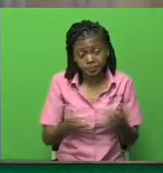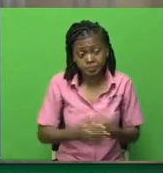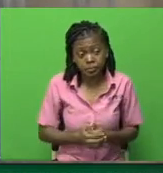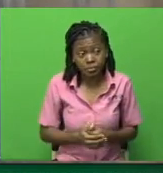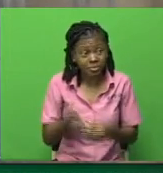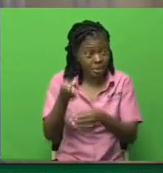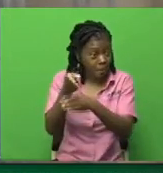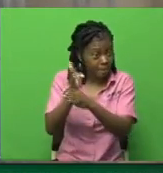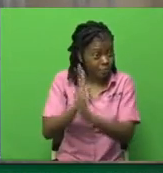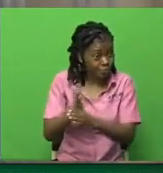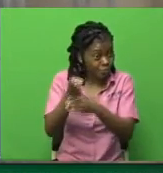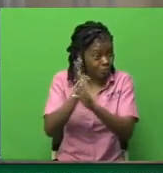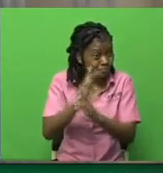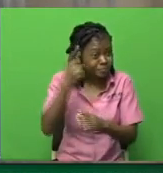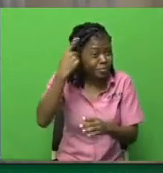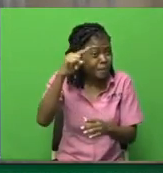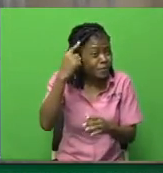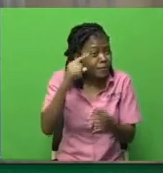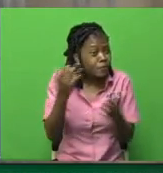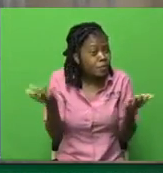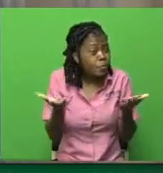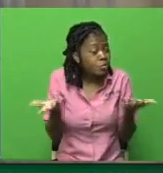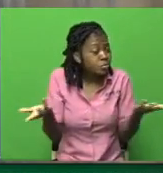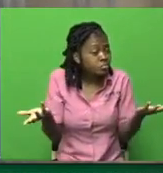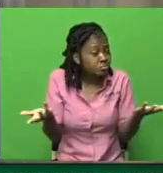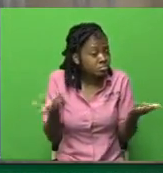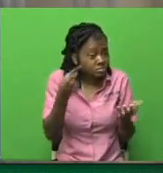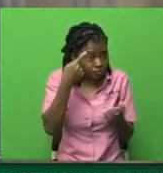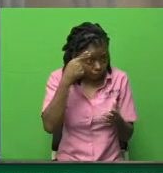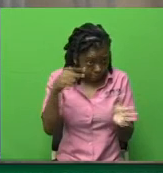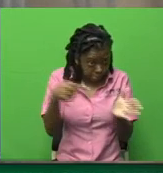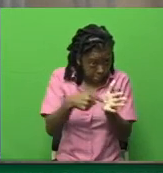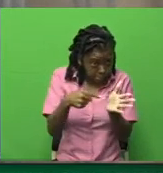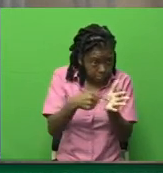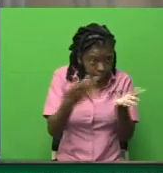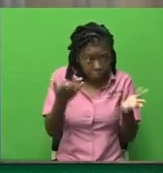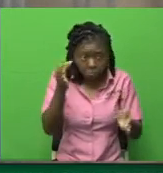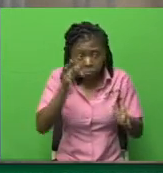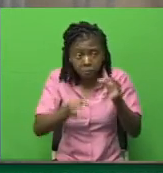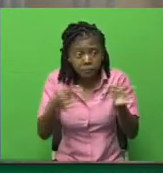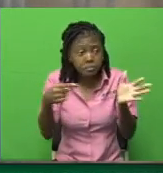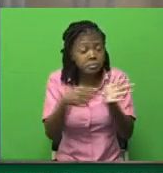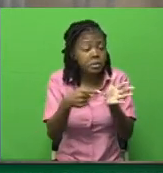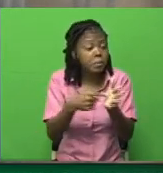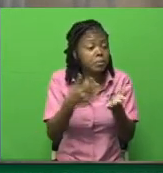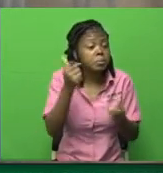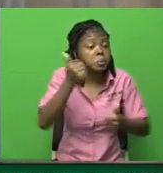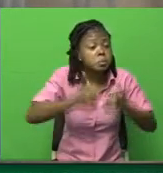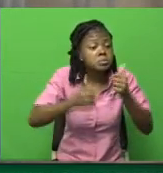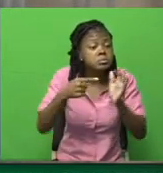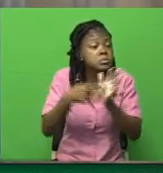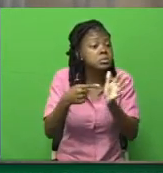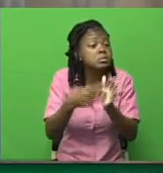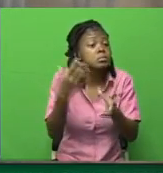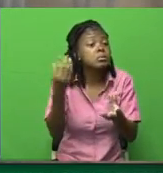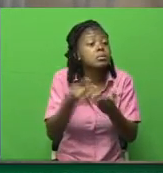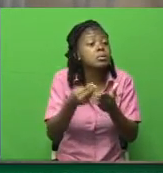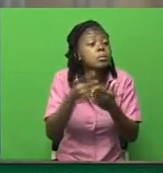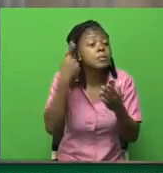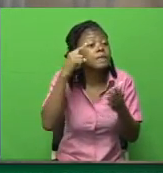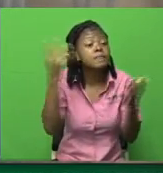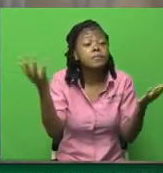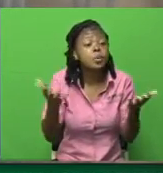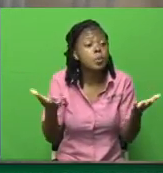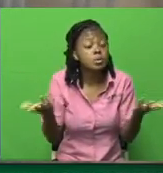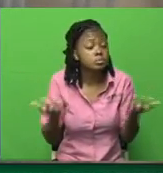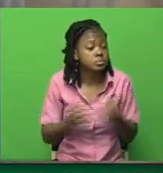for is this the service debt if so which debt what is this for on the backs of The